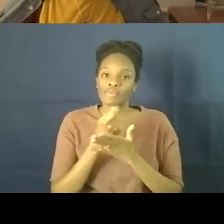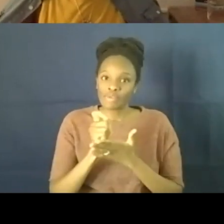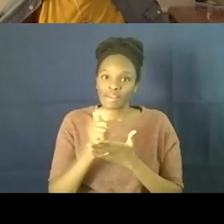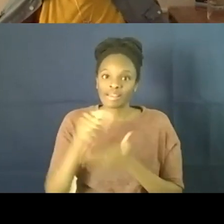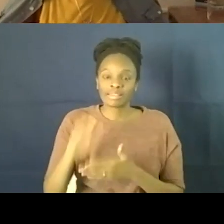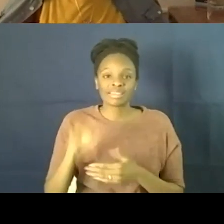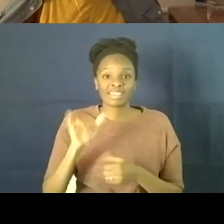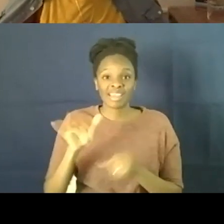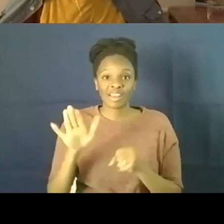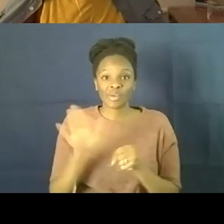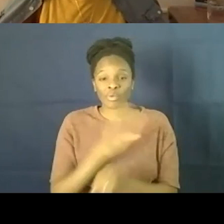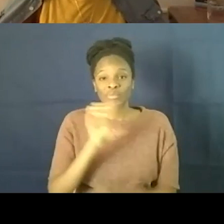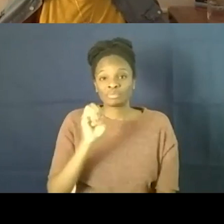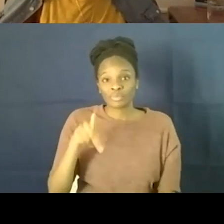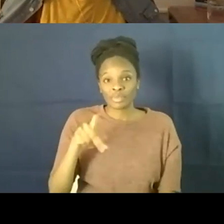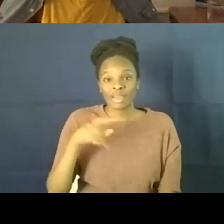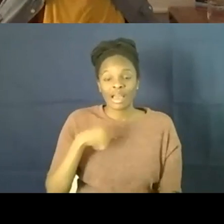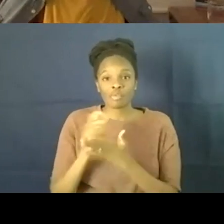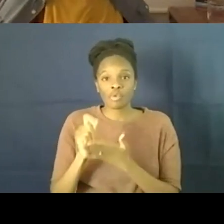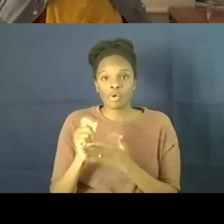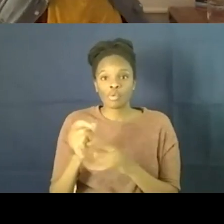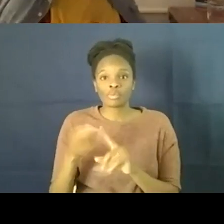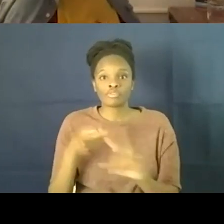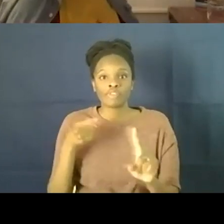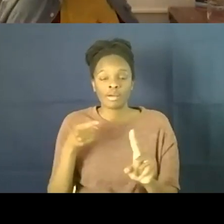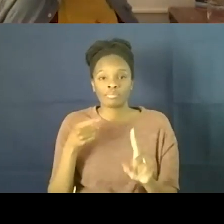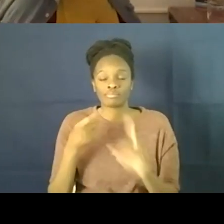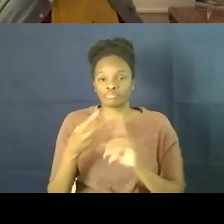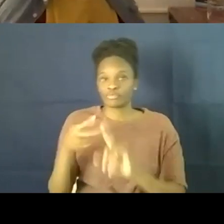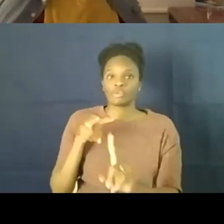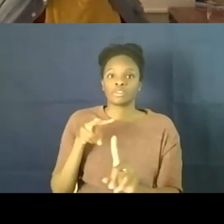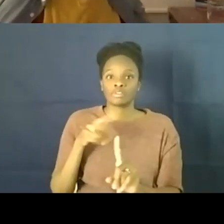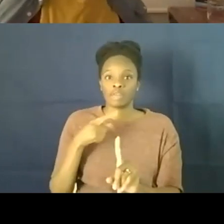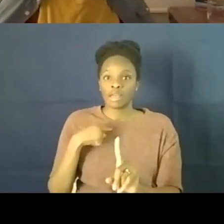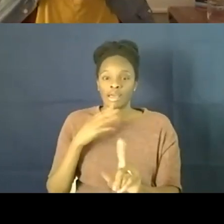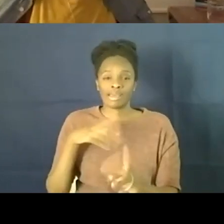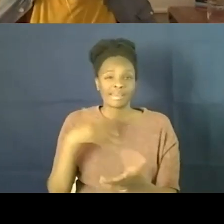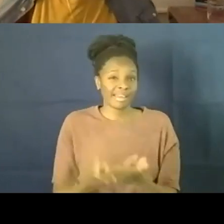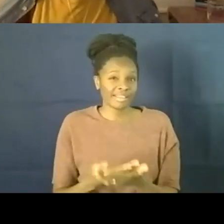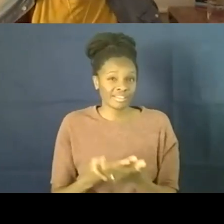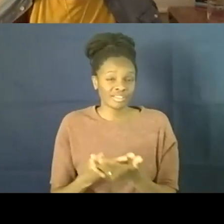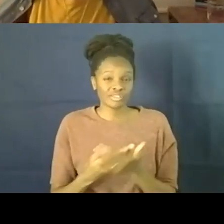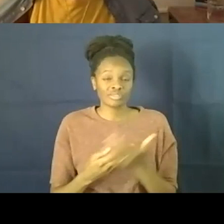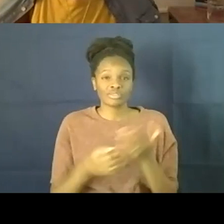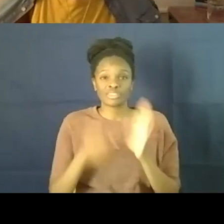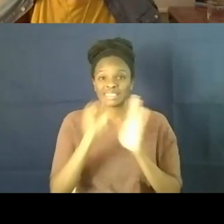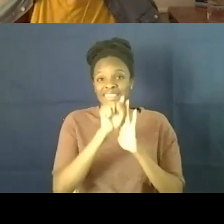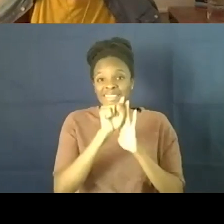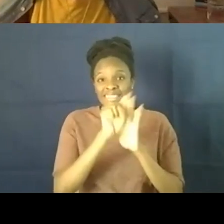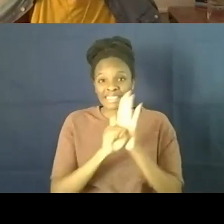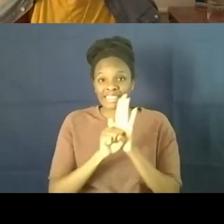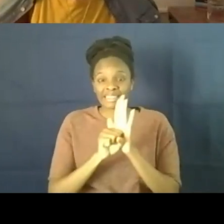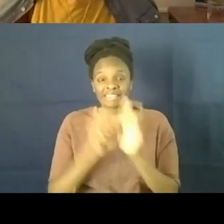episode I wrote from the point of view of I came to the States when I was really young. I was an